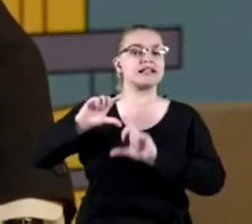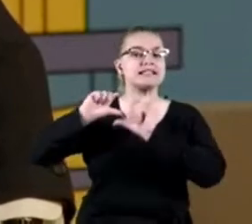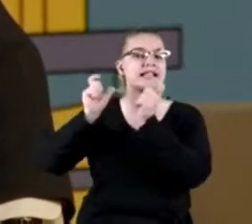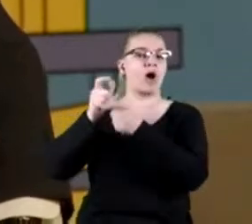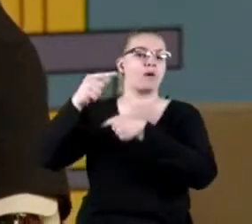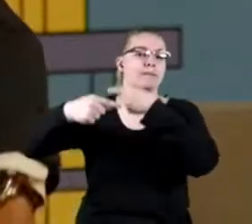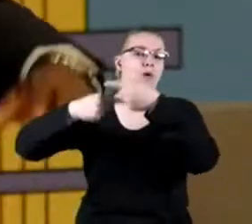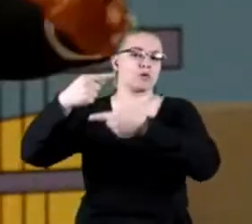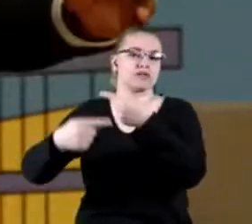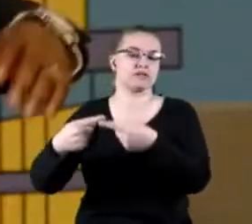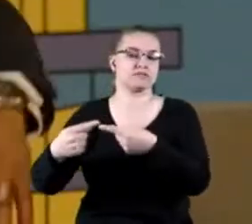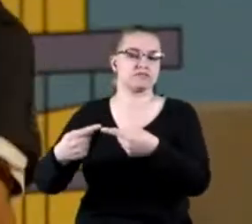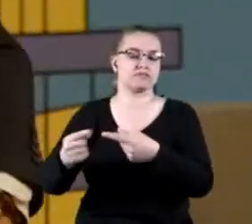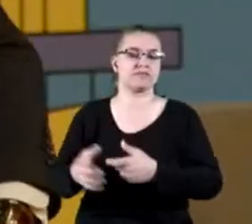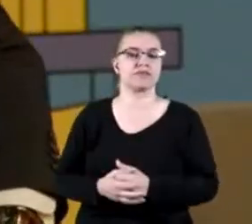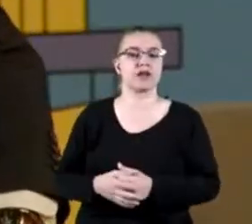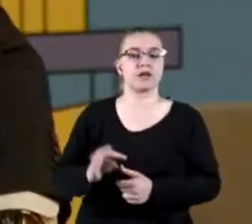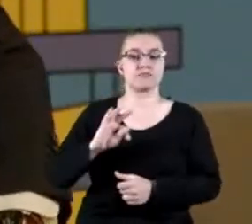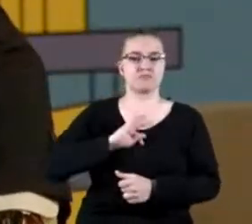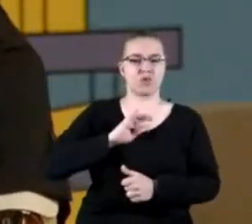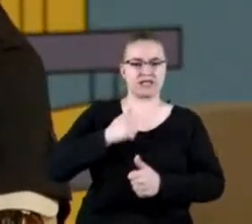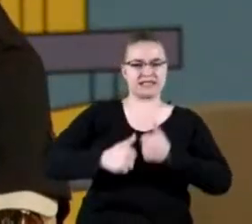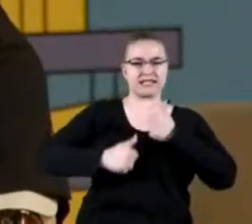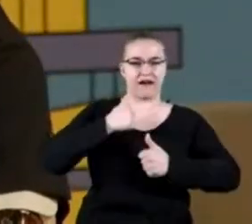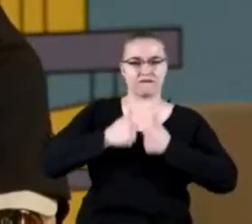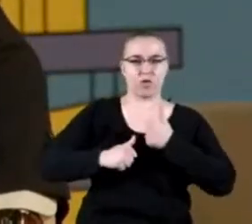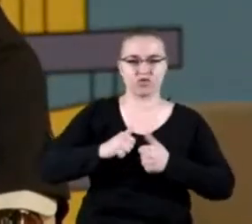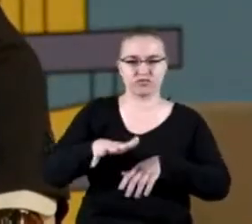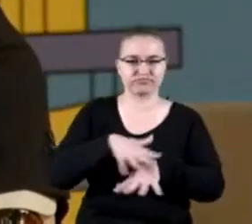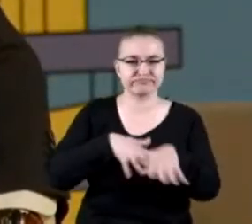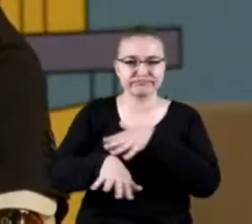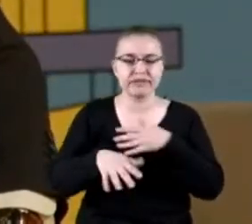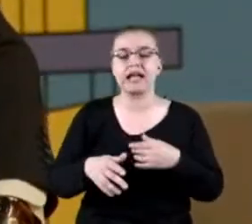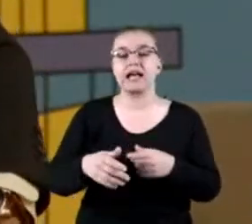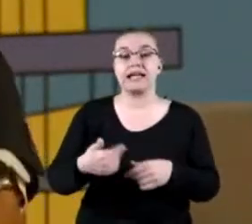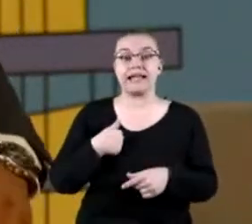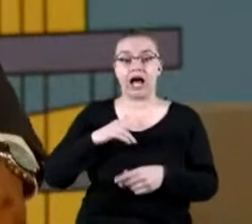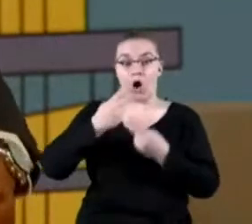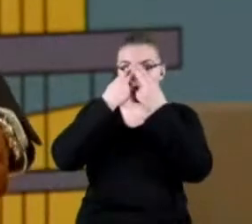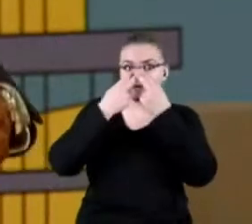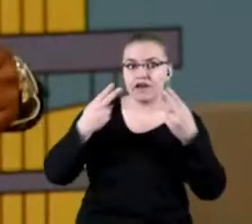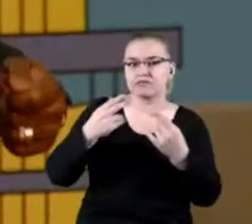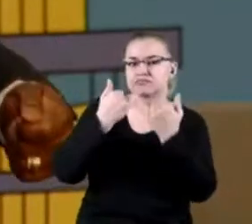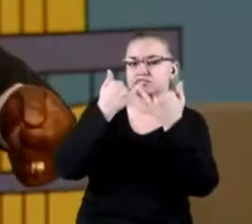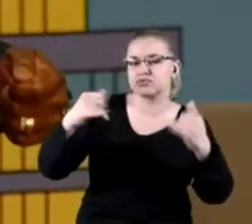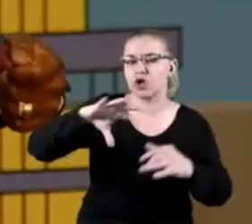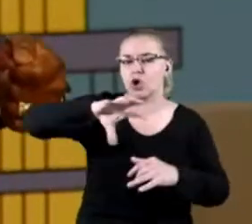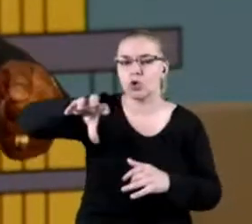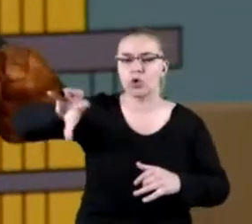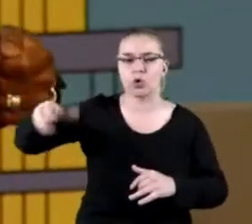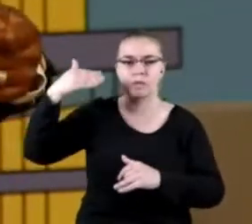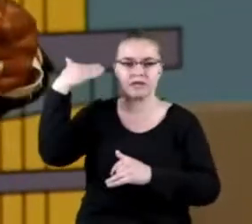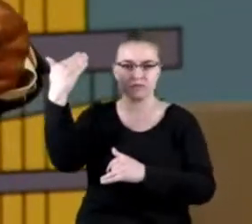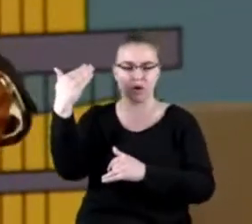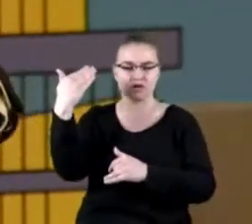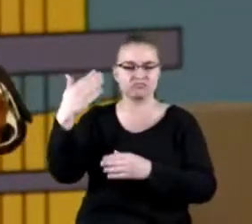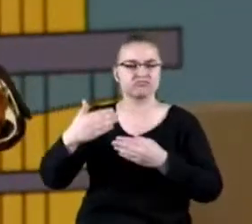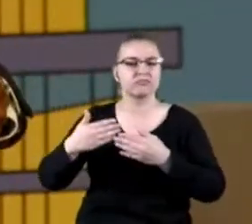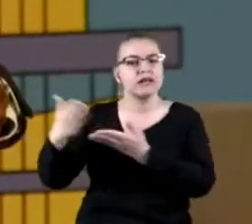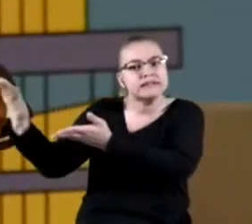professional experience is I went into communities to engage them on the reason why they should submit